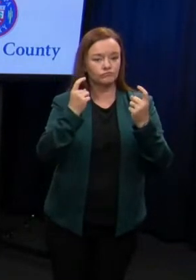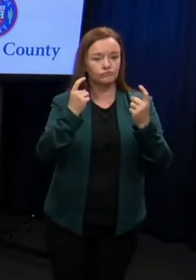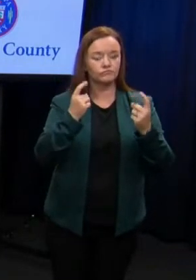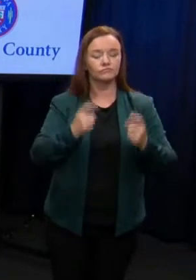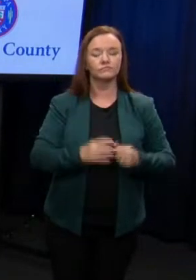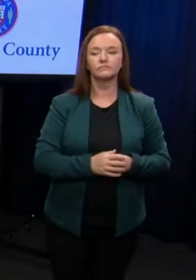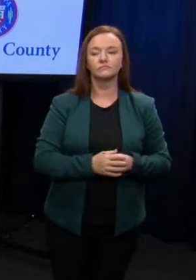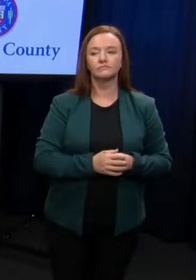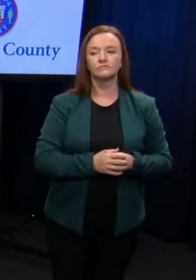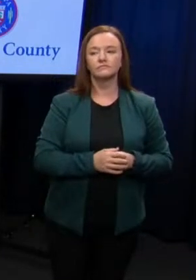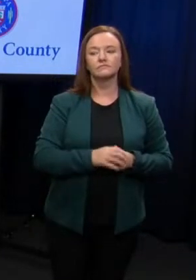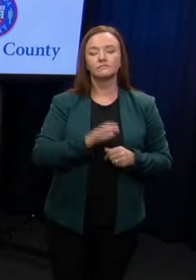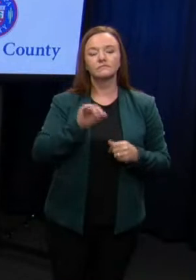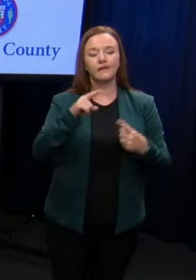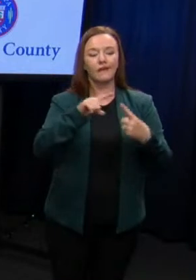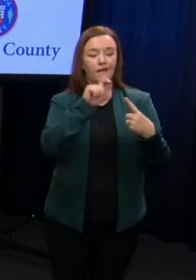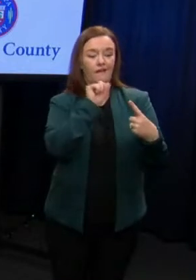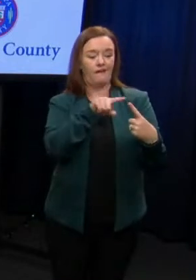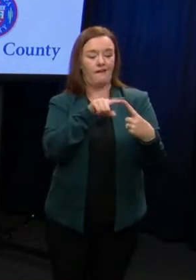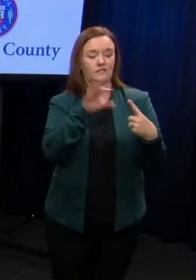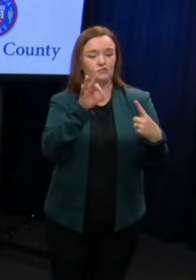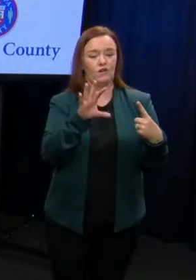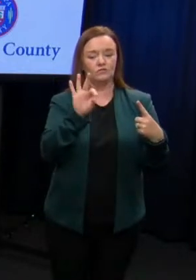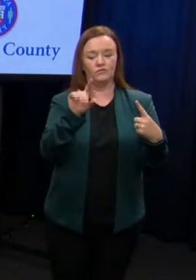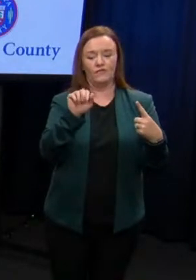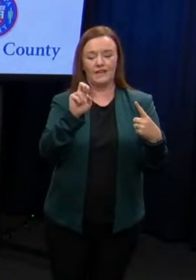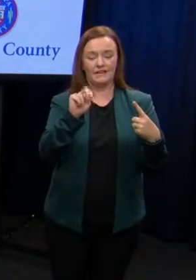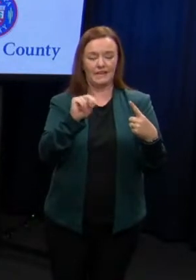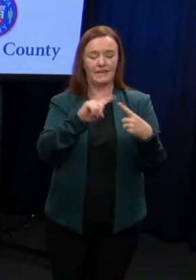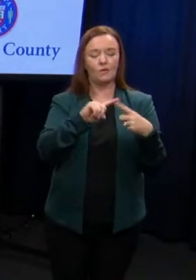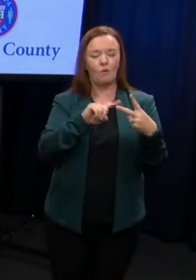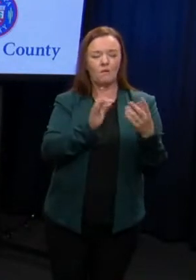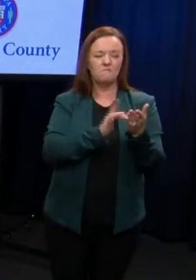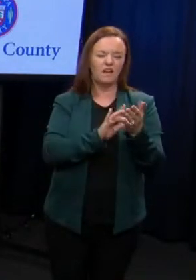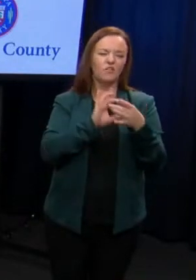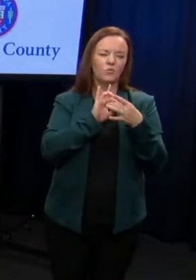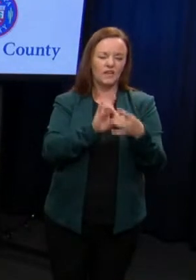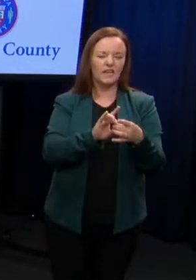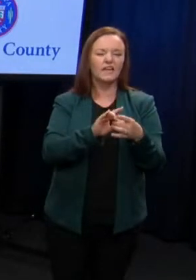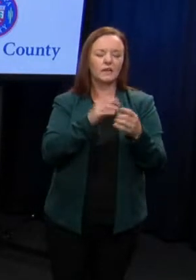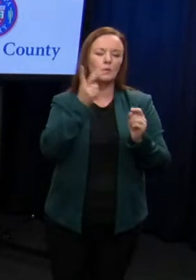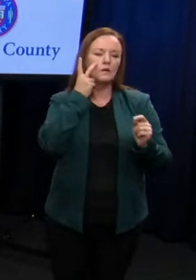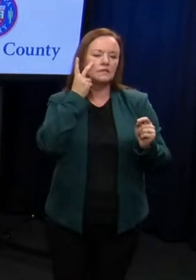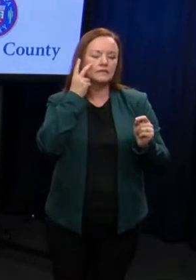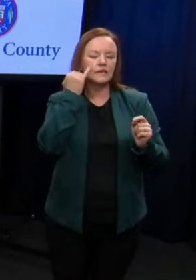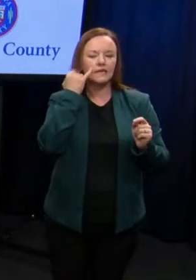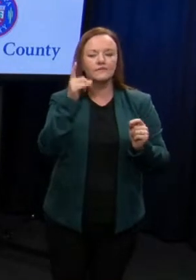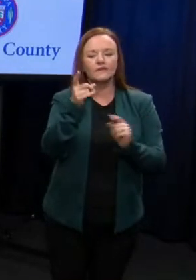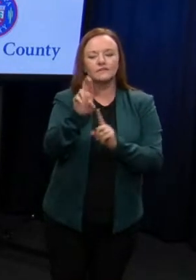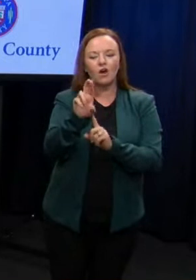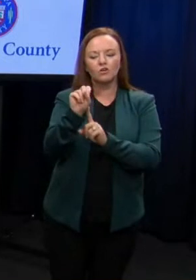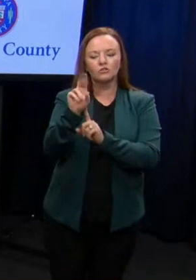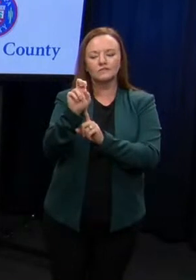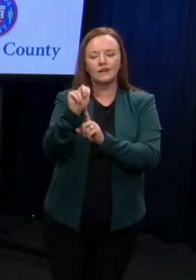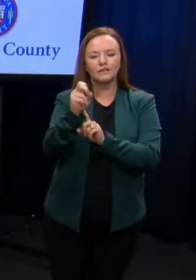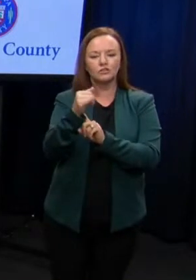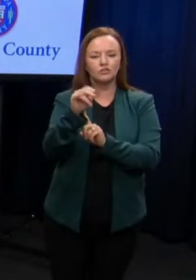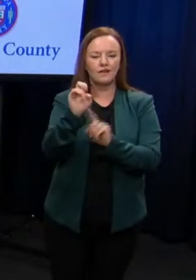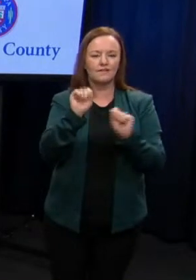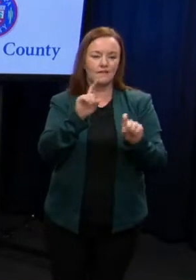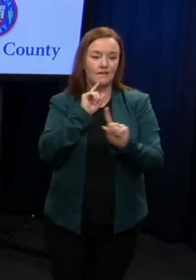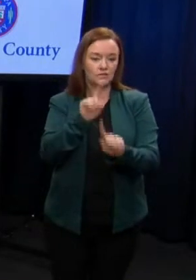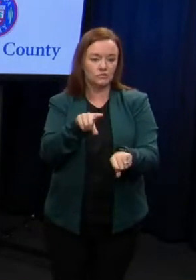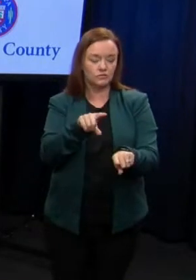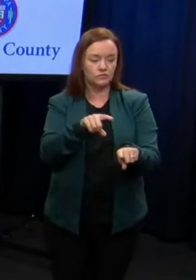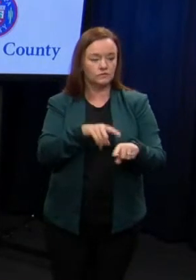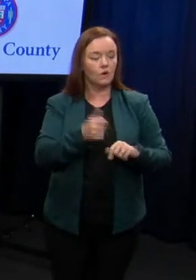can be directed to Director Flanagan, or if it's more of a medical question, we'll see if Dr. Sonnenschein can provide that answer. So Jennifer,